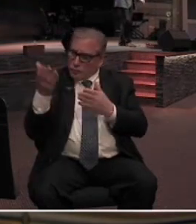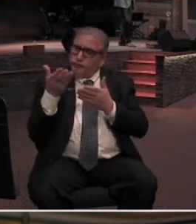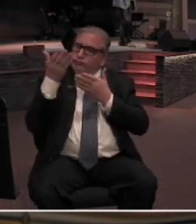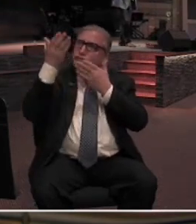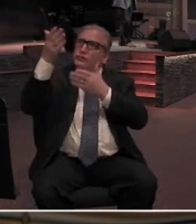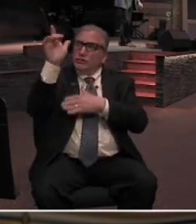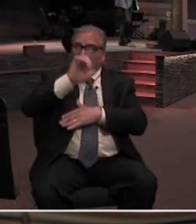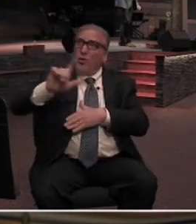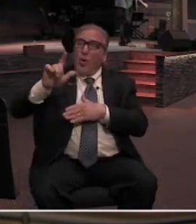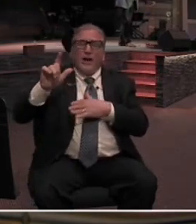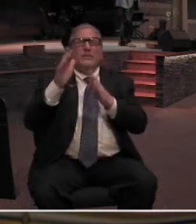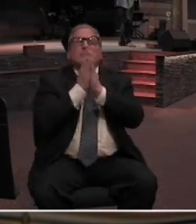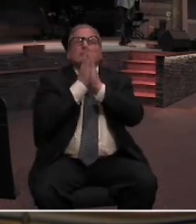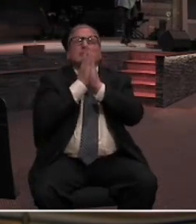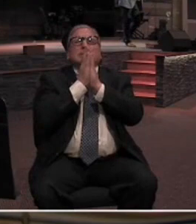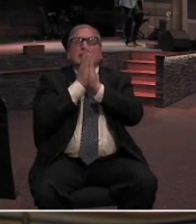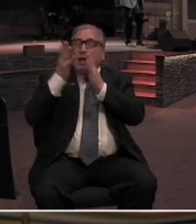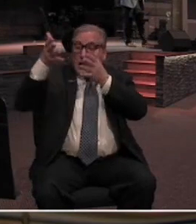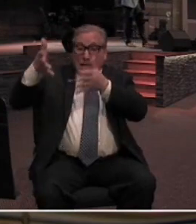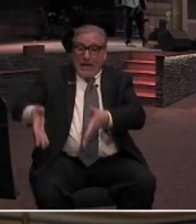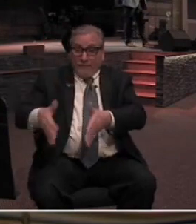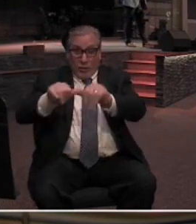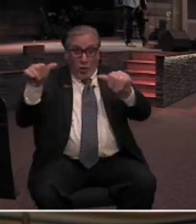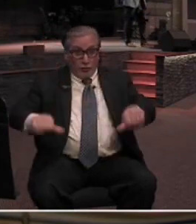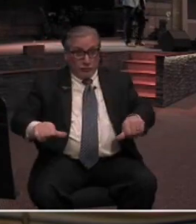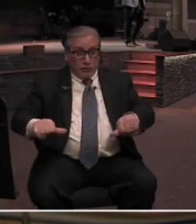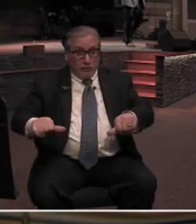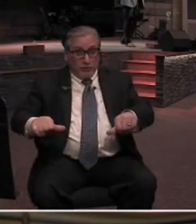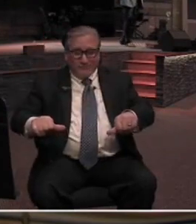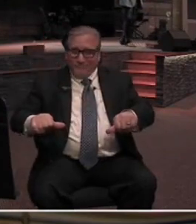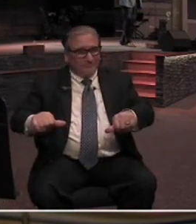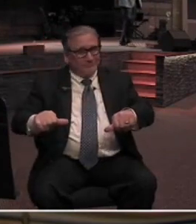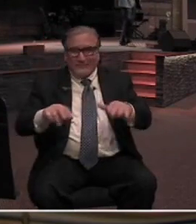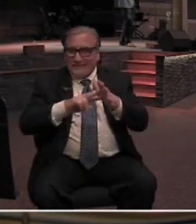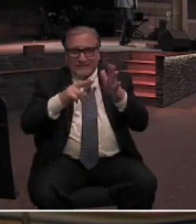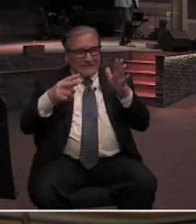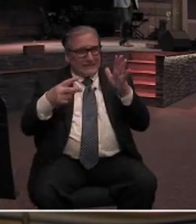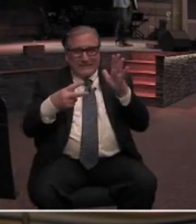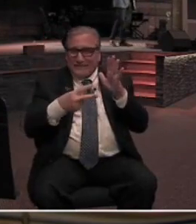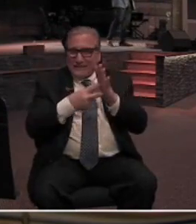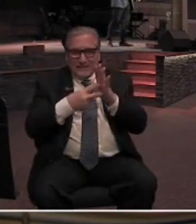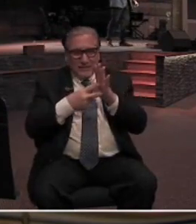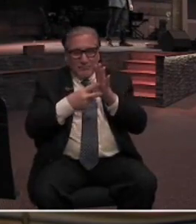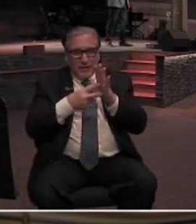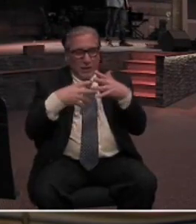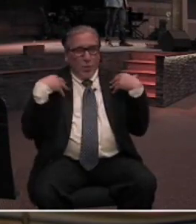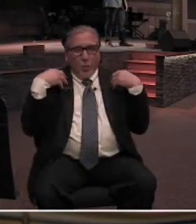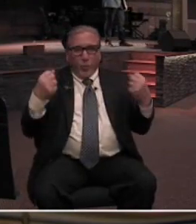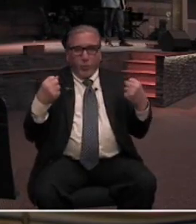prayer and left it at the altar does not mean you're completely whole.